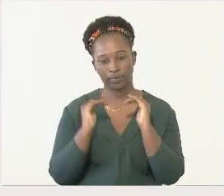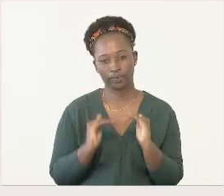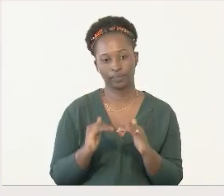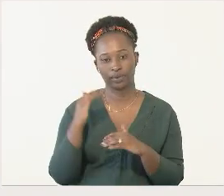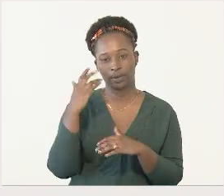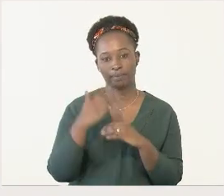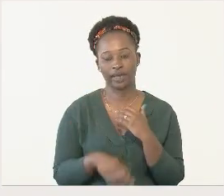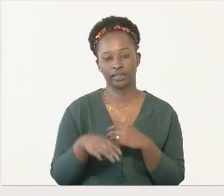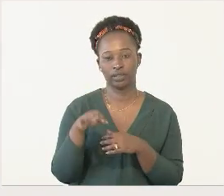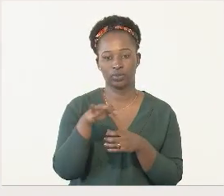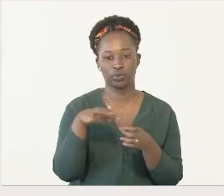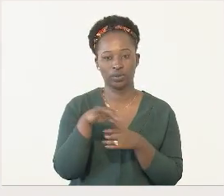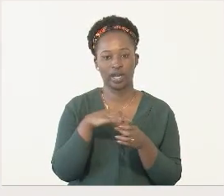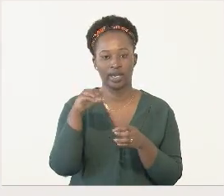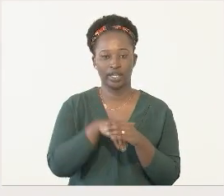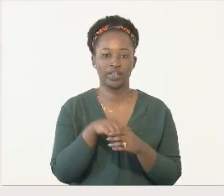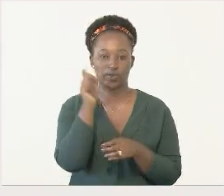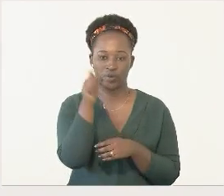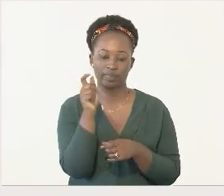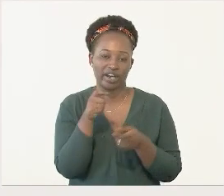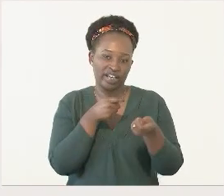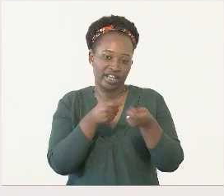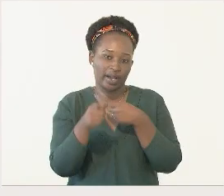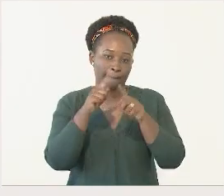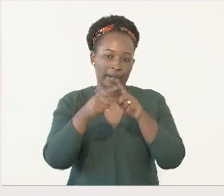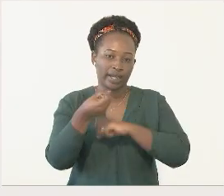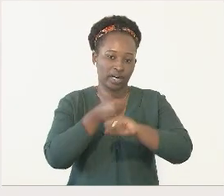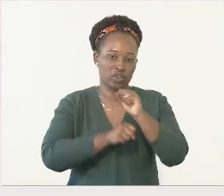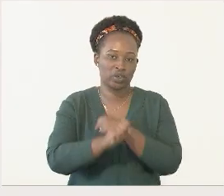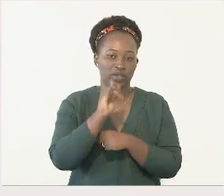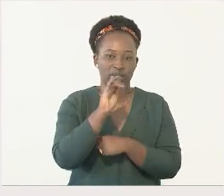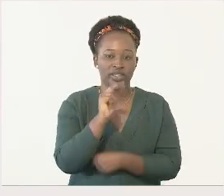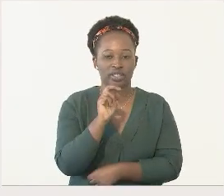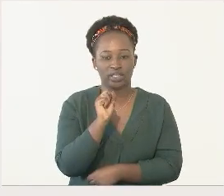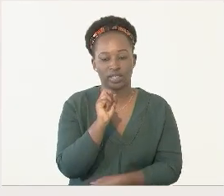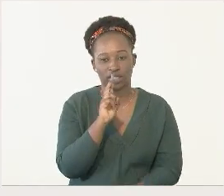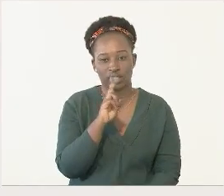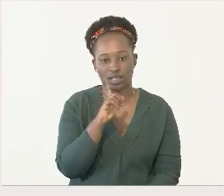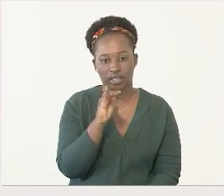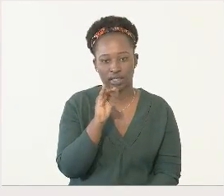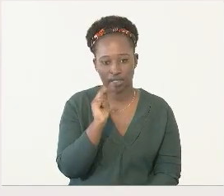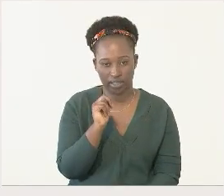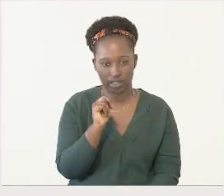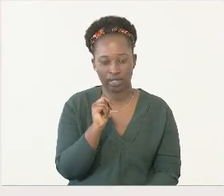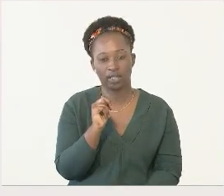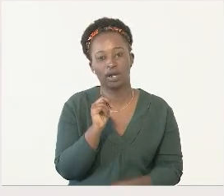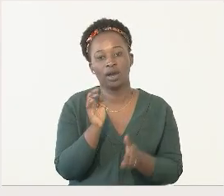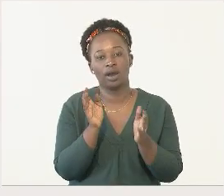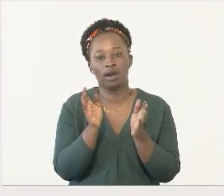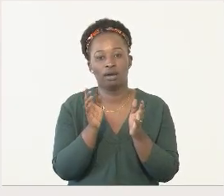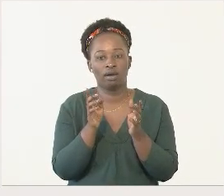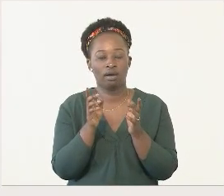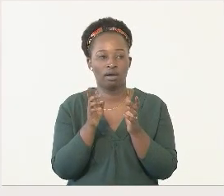blood glucose in human is regulated by the action of insulin, as I mentioned it, by the action of the insulin,